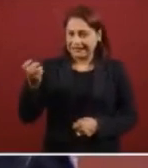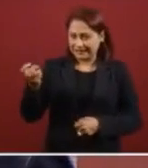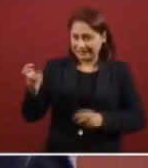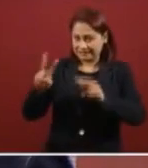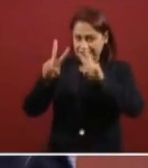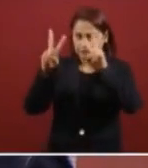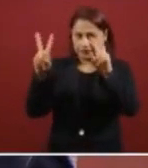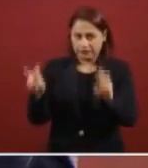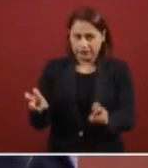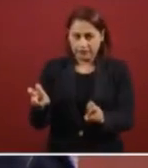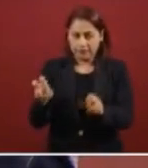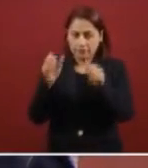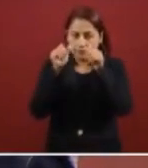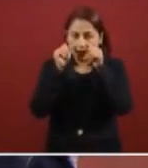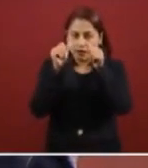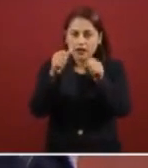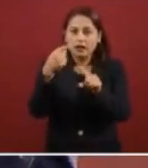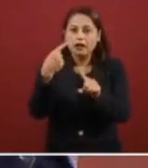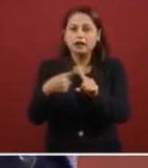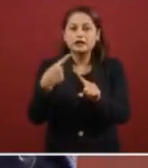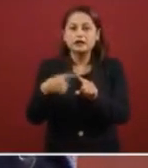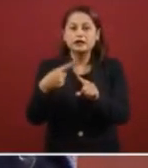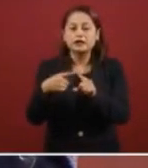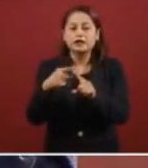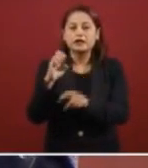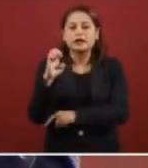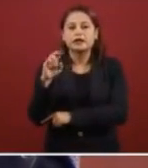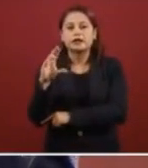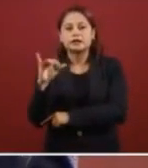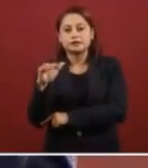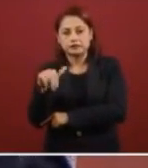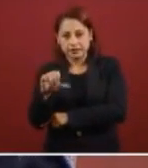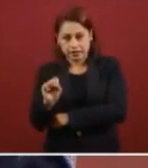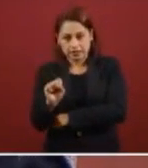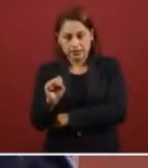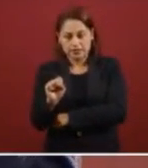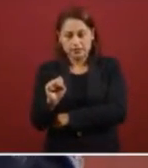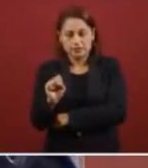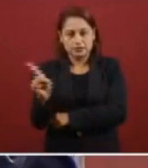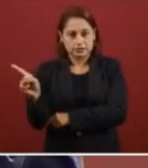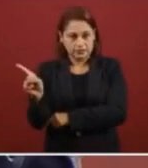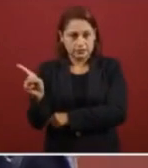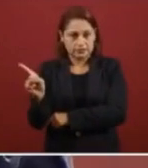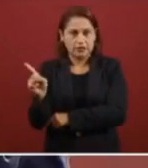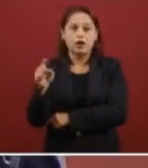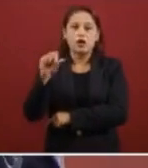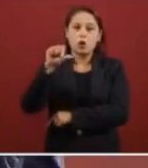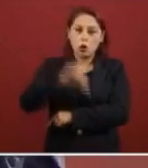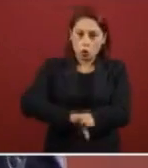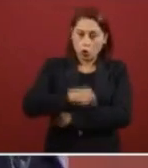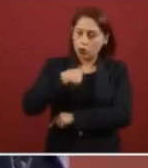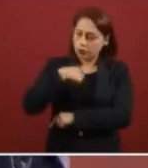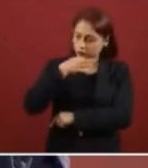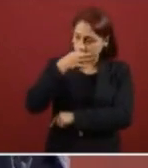and it's being attended by Alejandro Encinas. Today I will ask